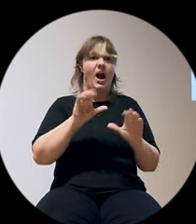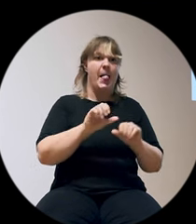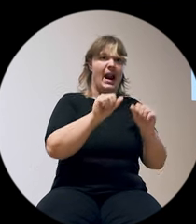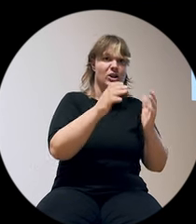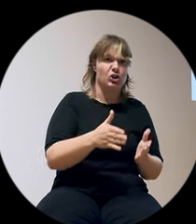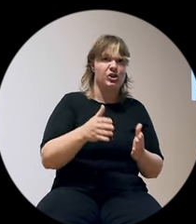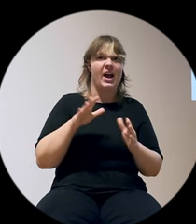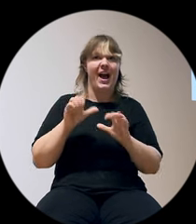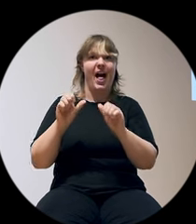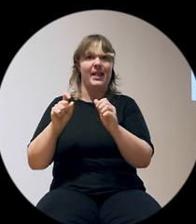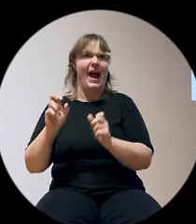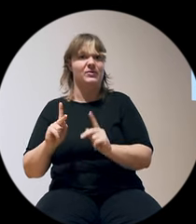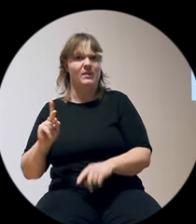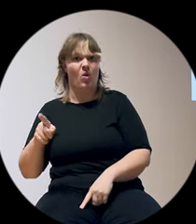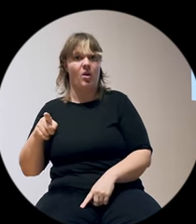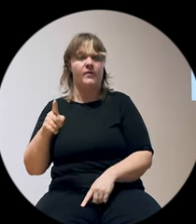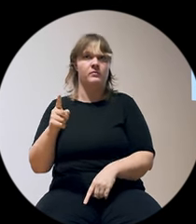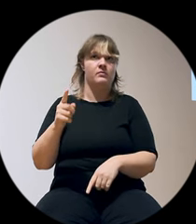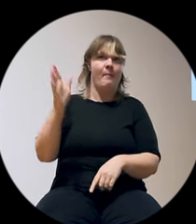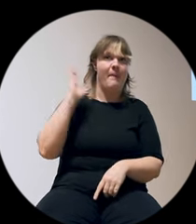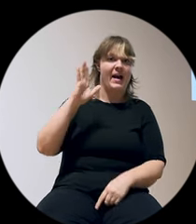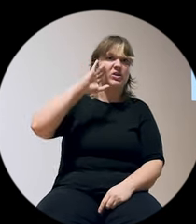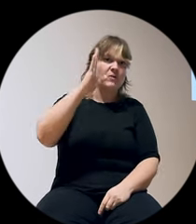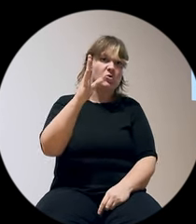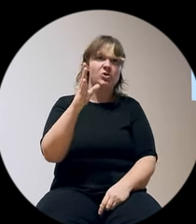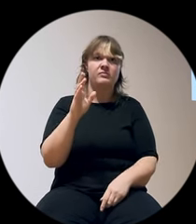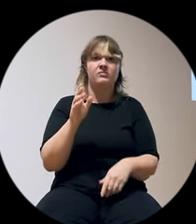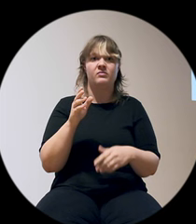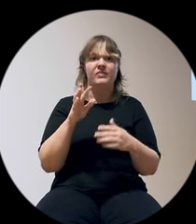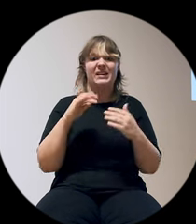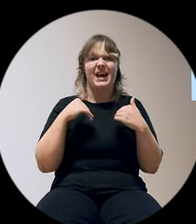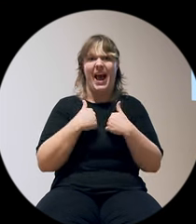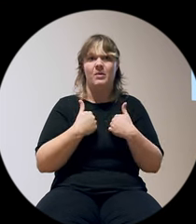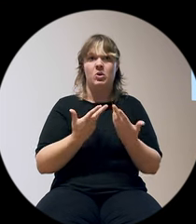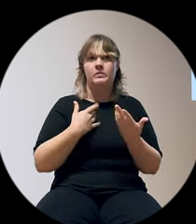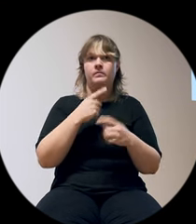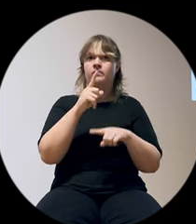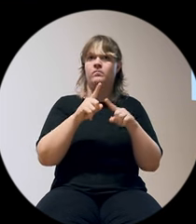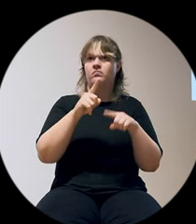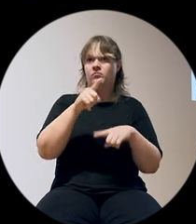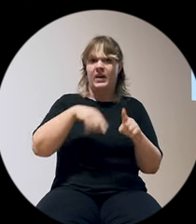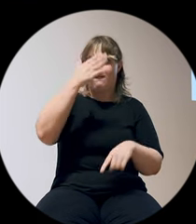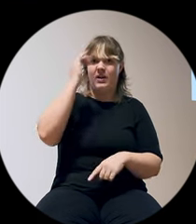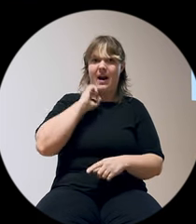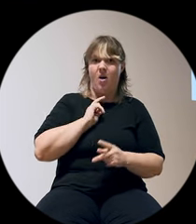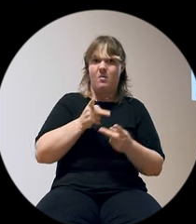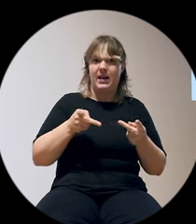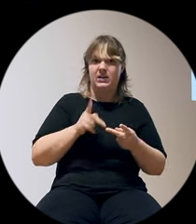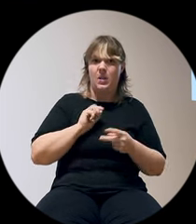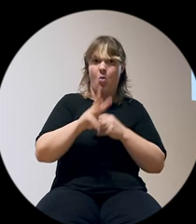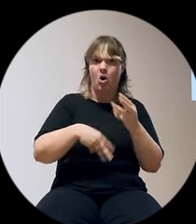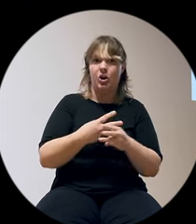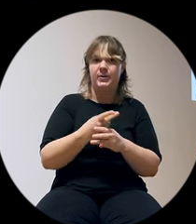generations past and future, the humans as an animal forgetful of our place in the world. This work speaks of losing sight